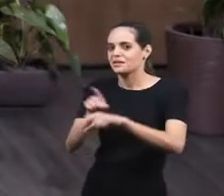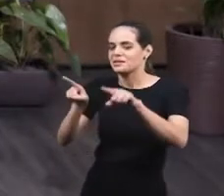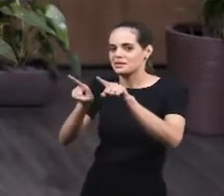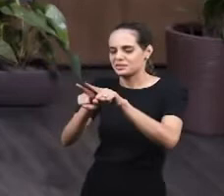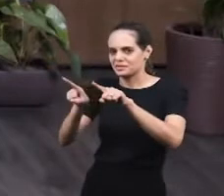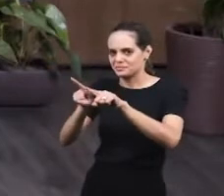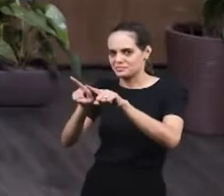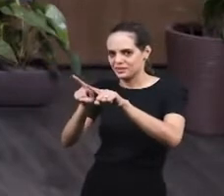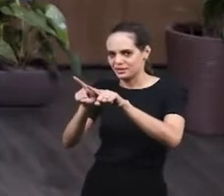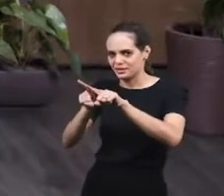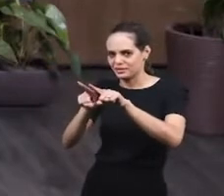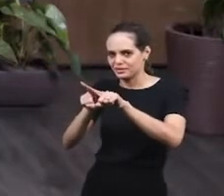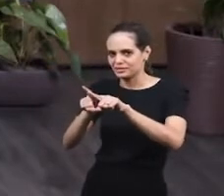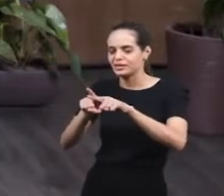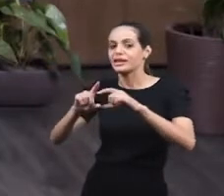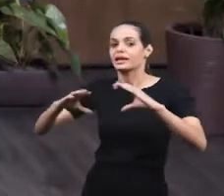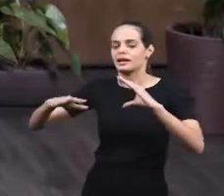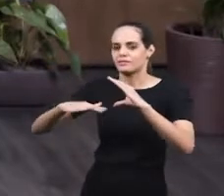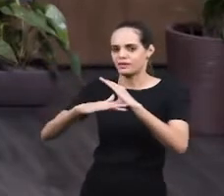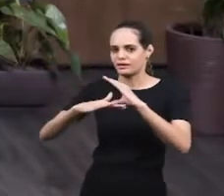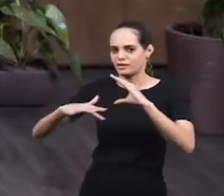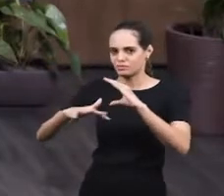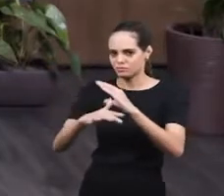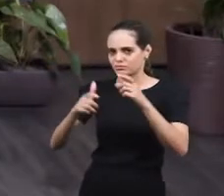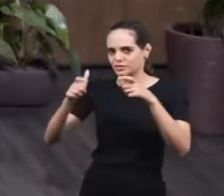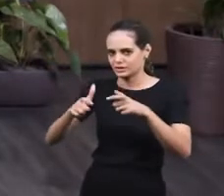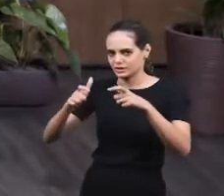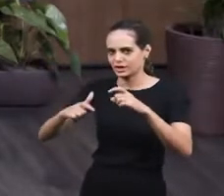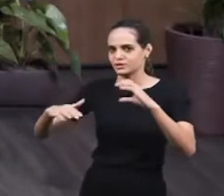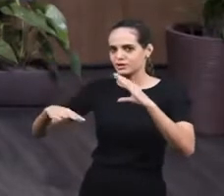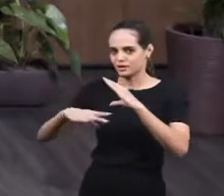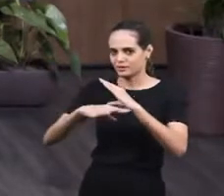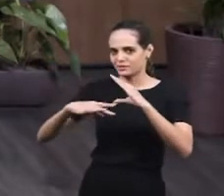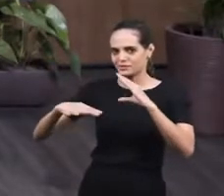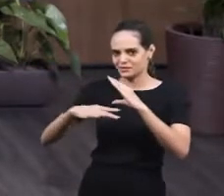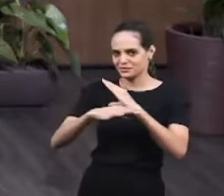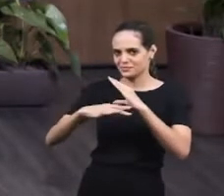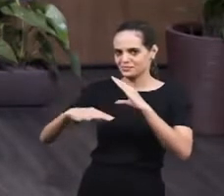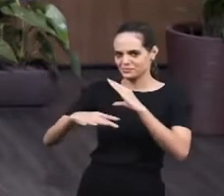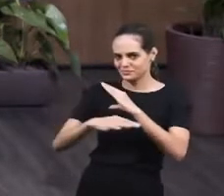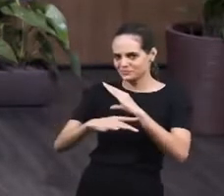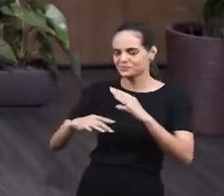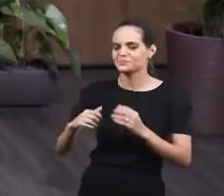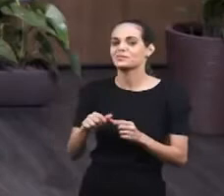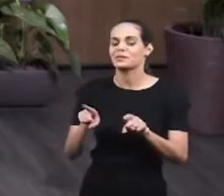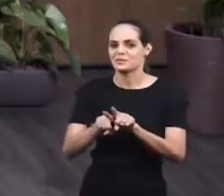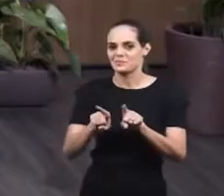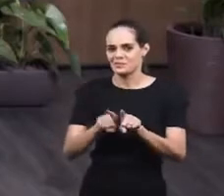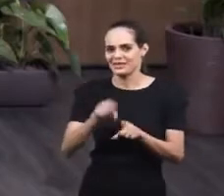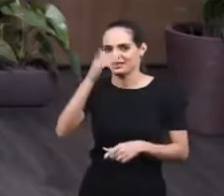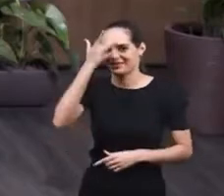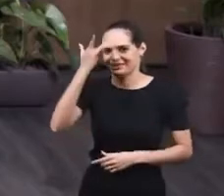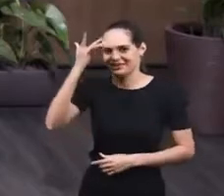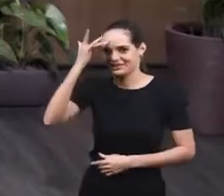Galilee, we see the city of Capernaum. And in this mountain here, this mount,